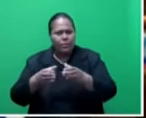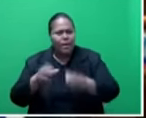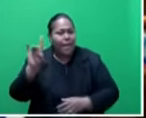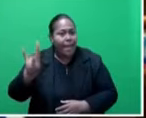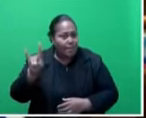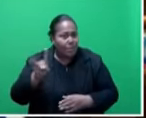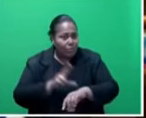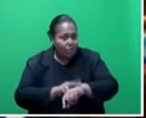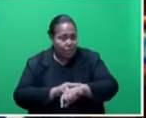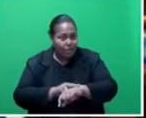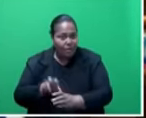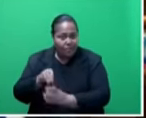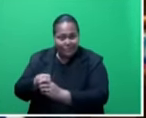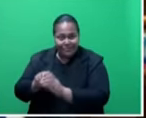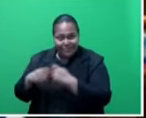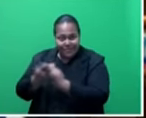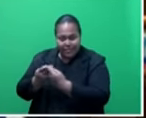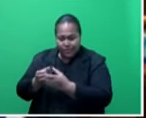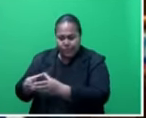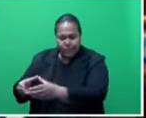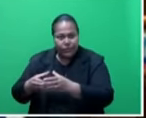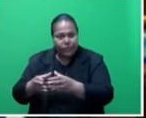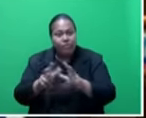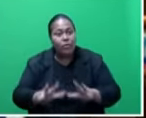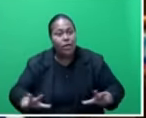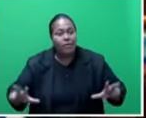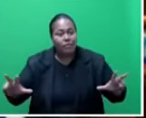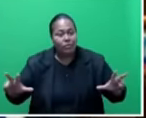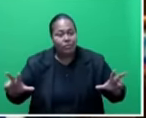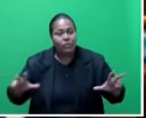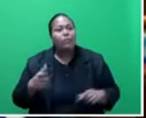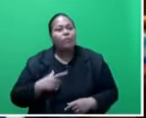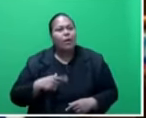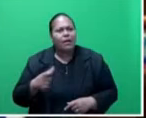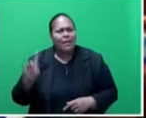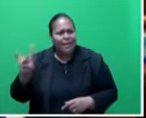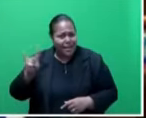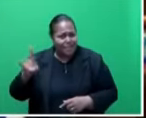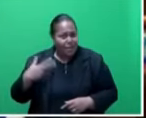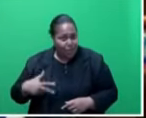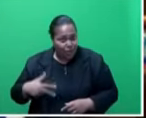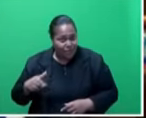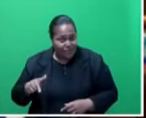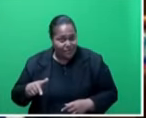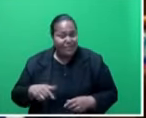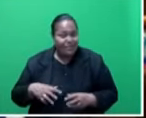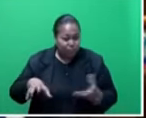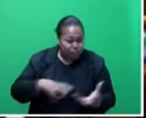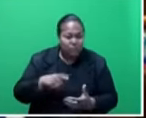in various parts of Banwalebu to assist in the injured livestock so that quickly these livestock could be